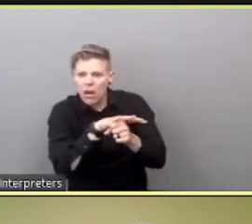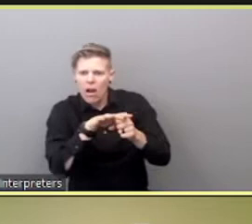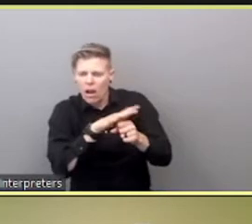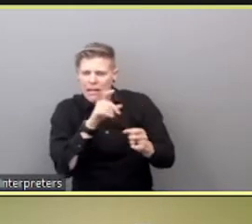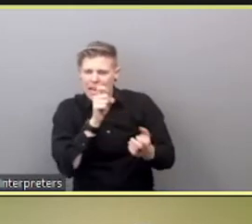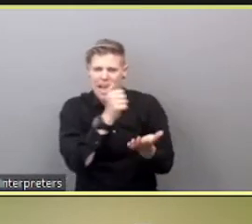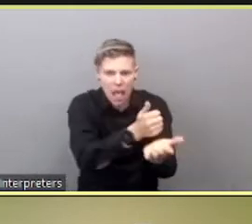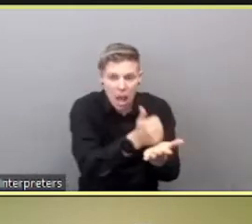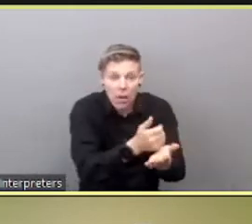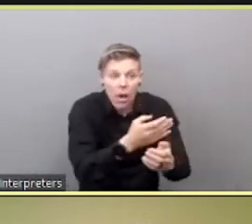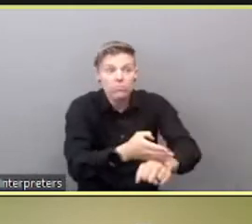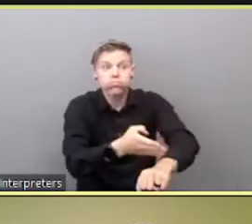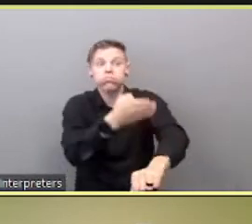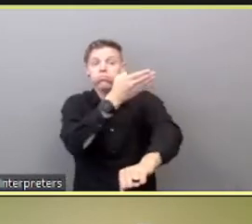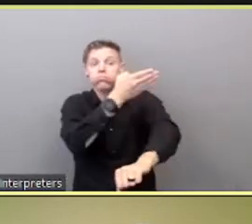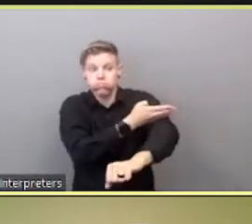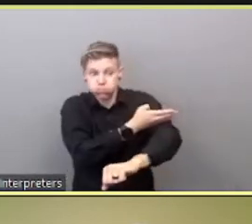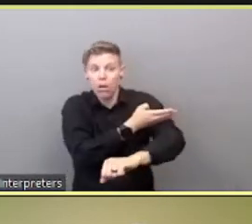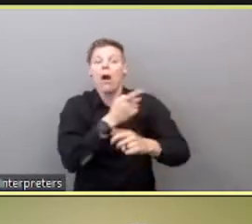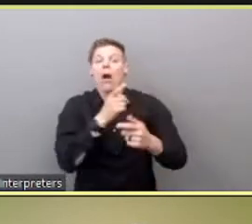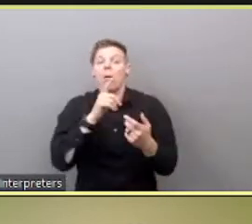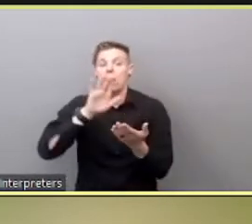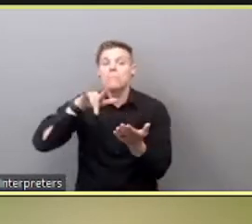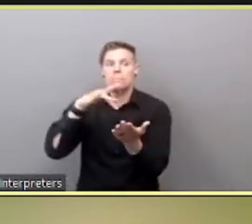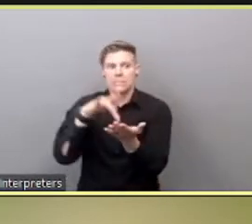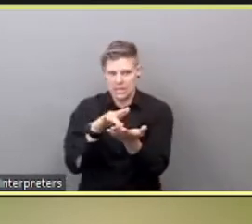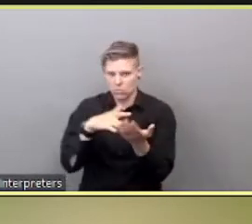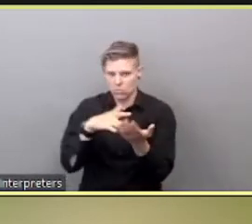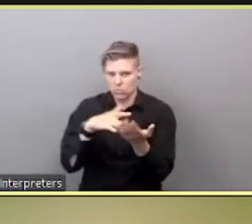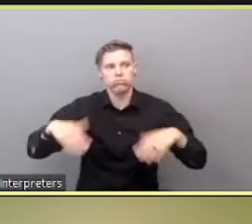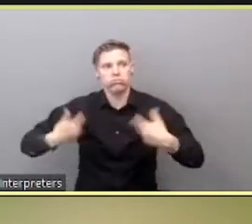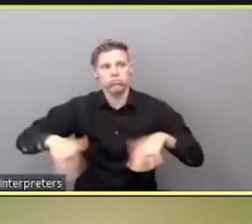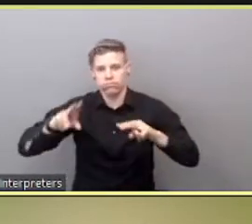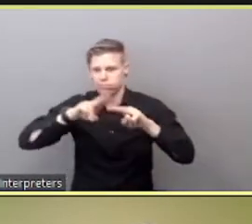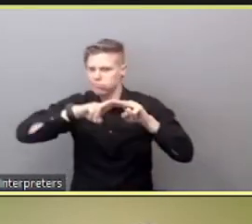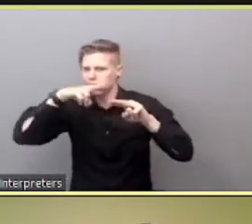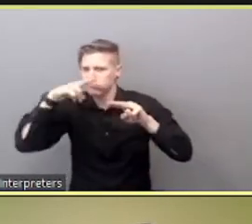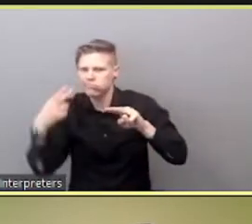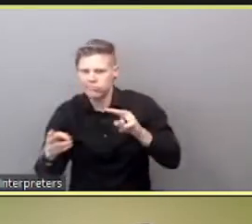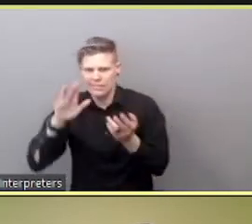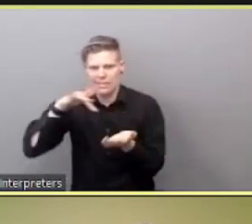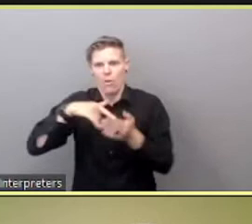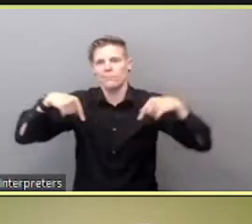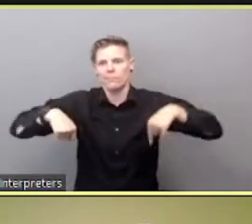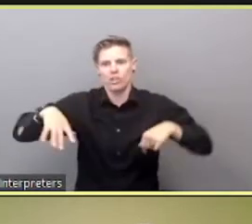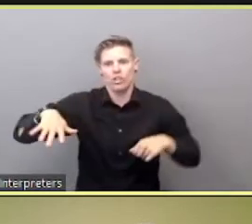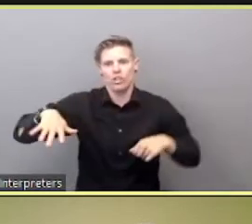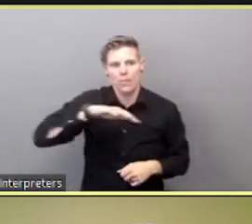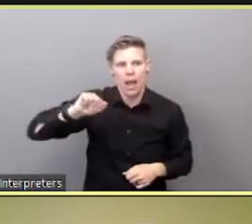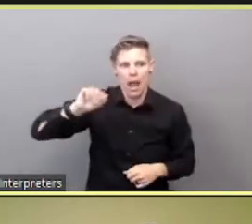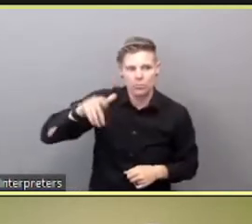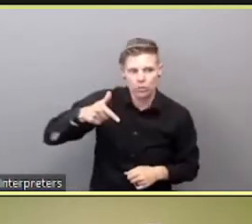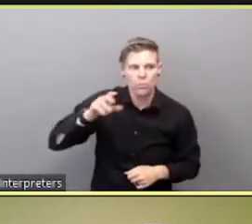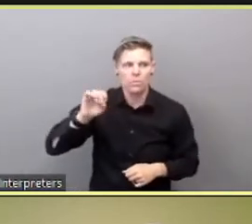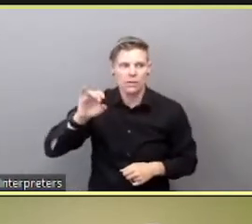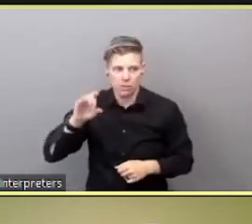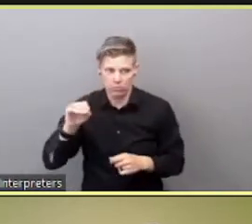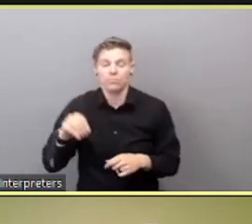claims over the period August 4 to October 4th. And so they're down by